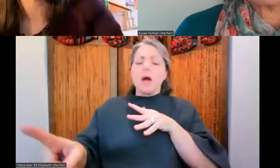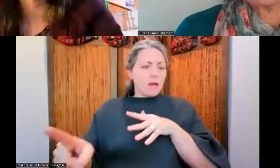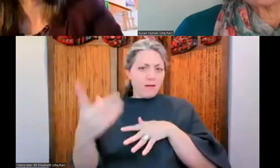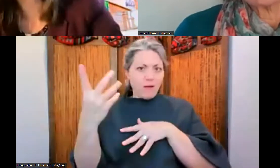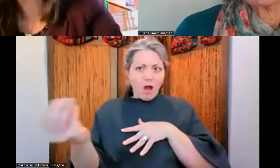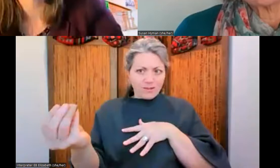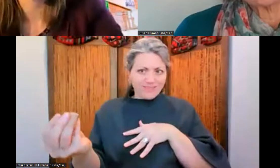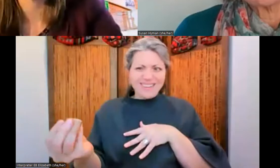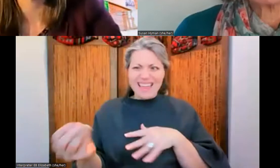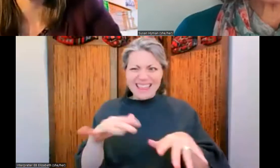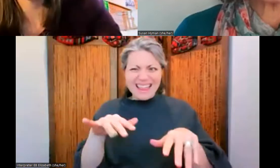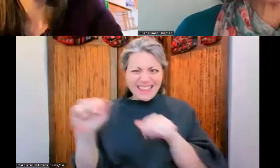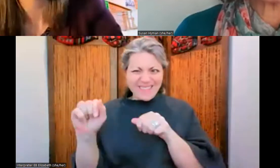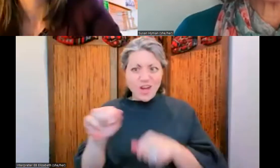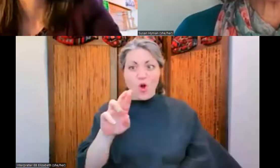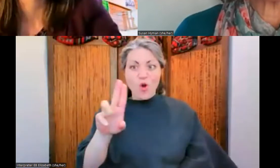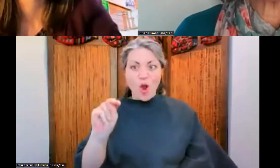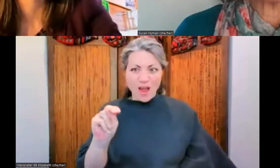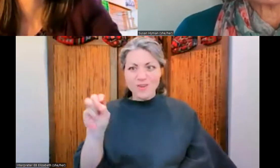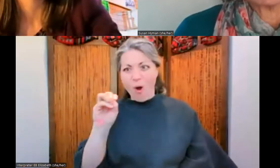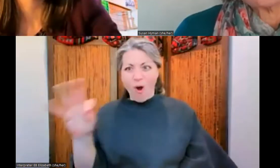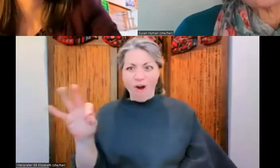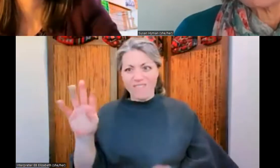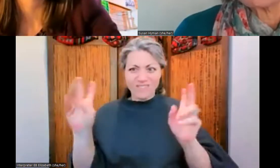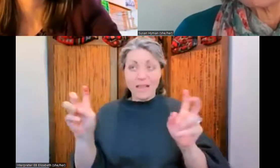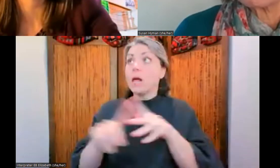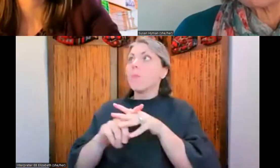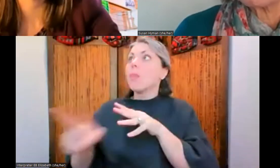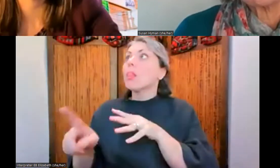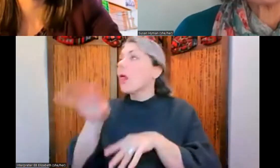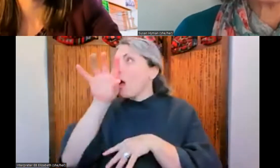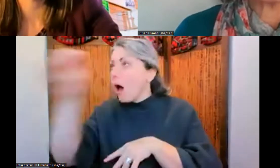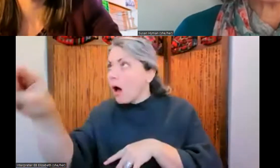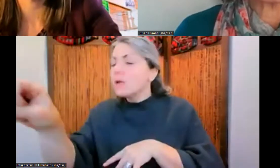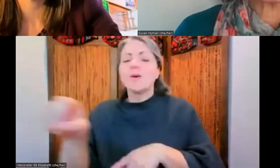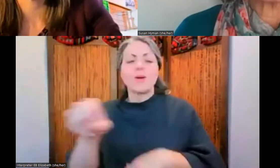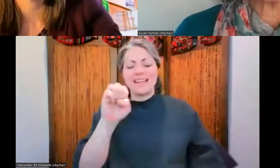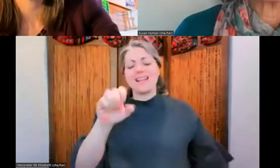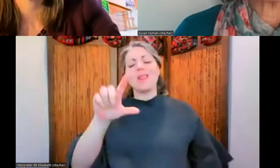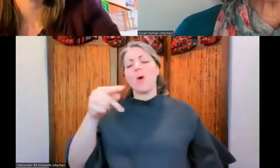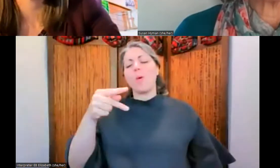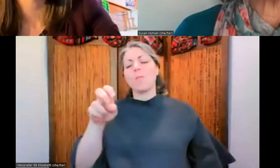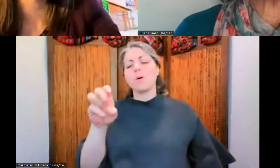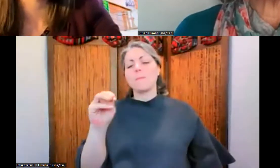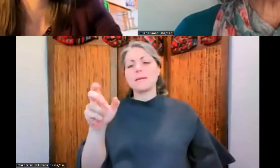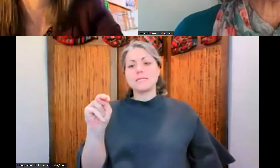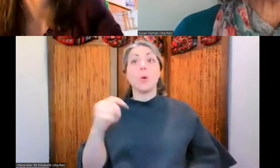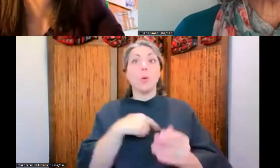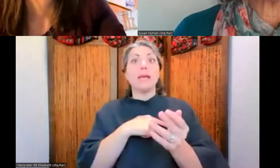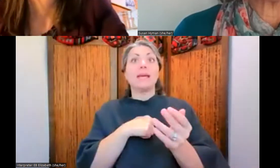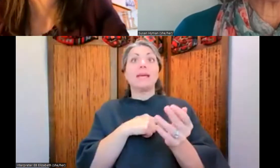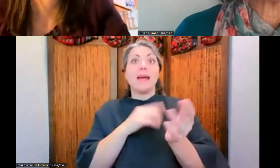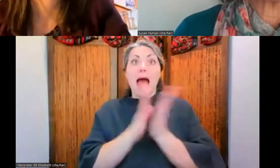open a door and wander off. And so we ask a lot of questions about that because of the safety